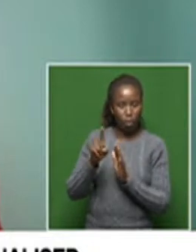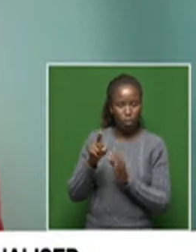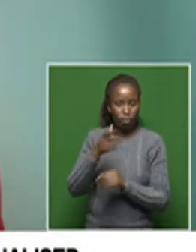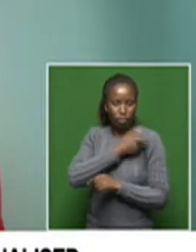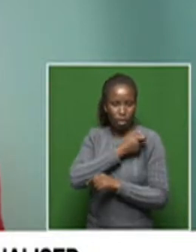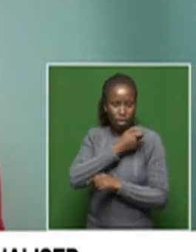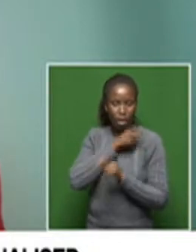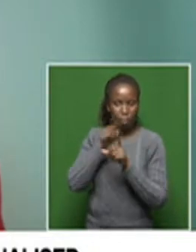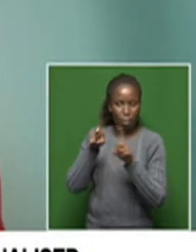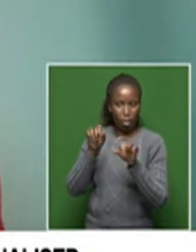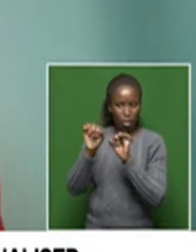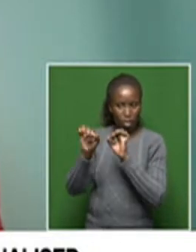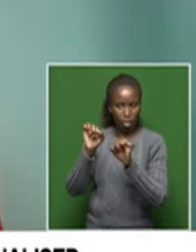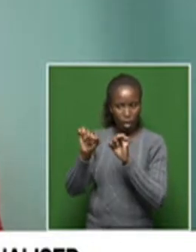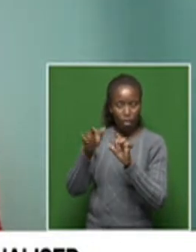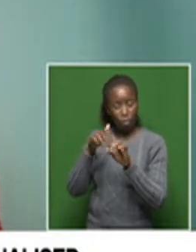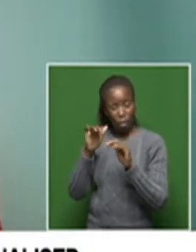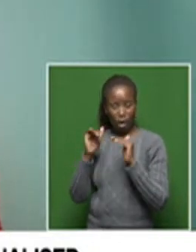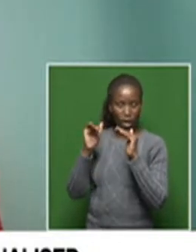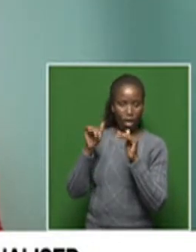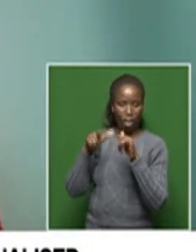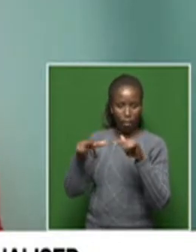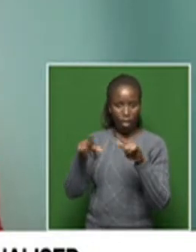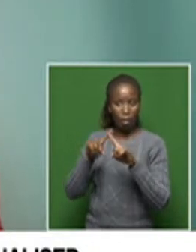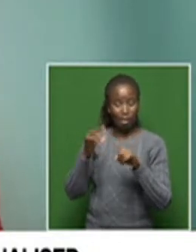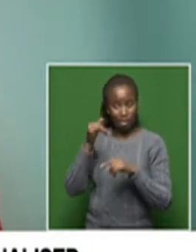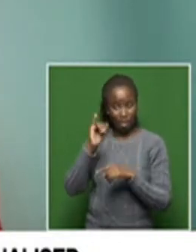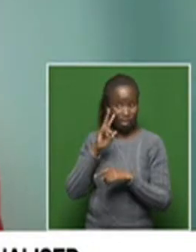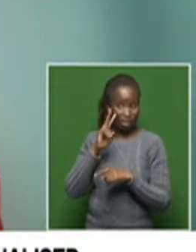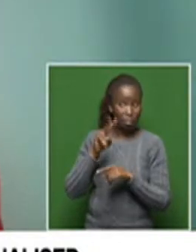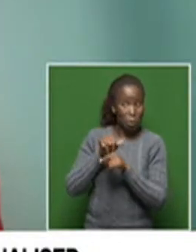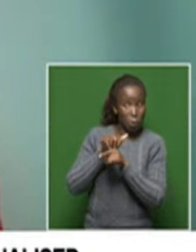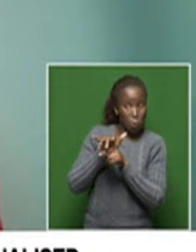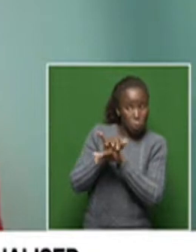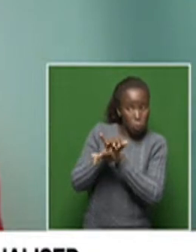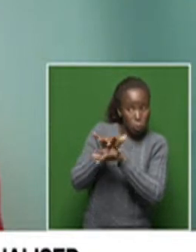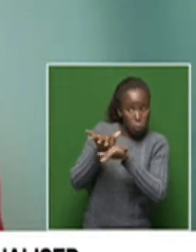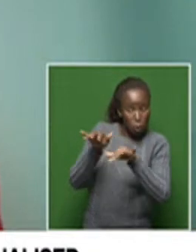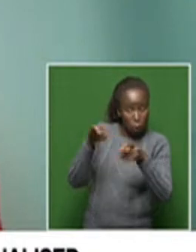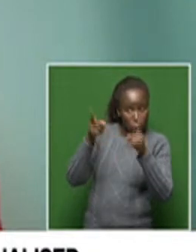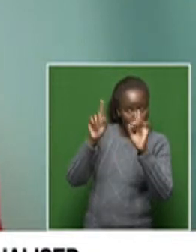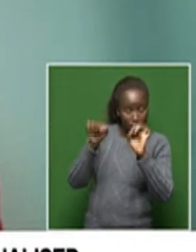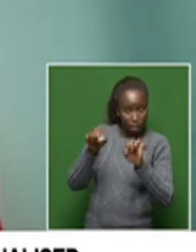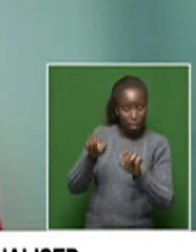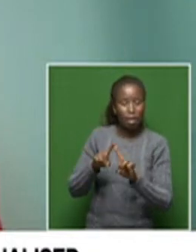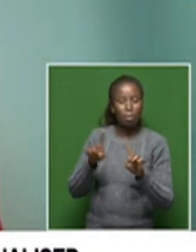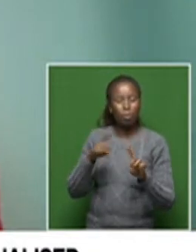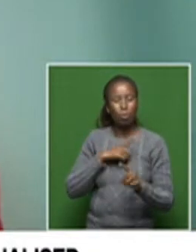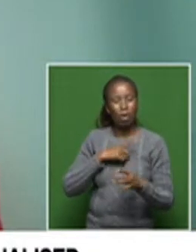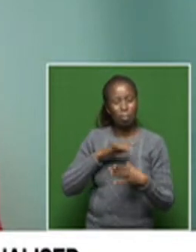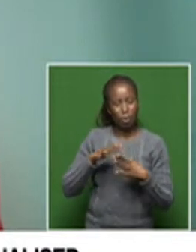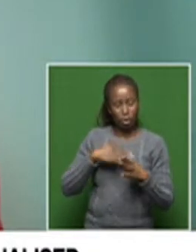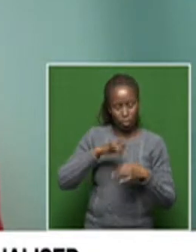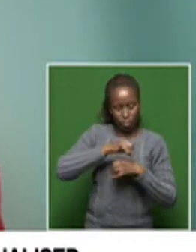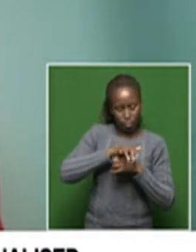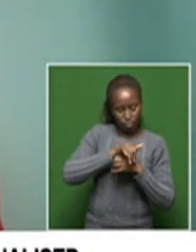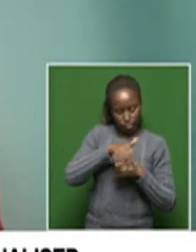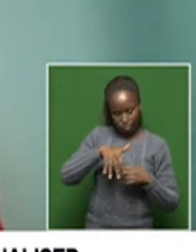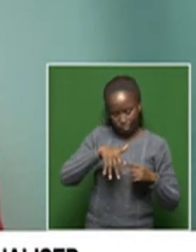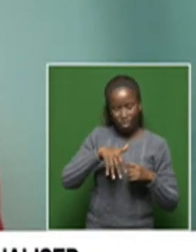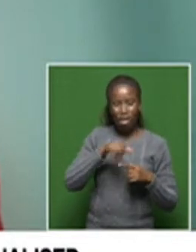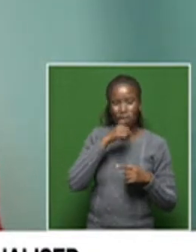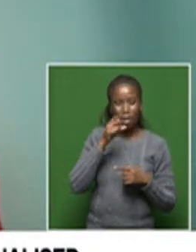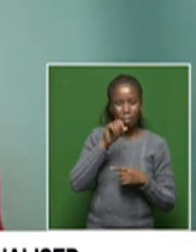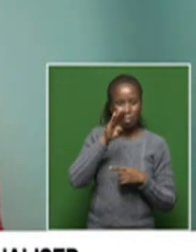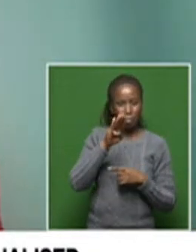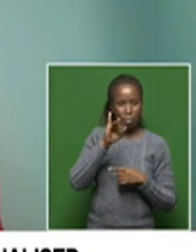their populations to quite a high level, and are still seeing breakthrough infections. And this could be because the variant, particularly the beta variant,